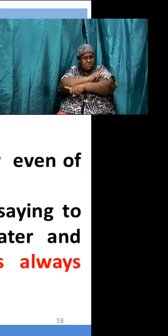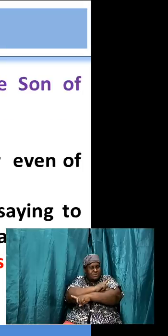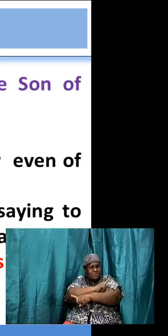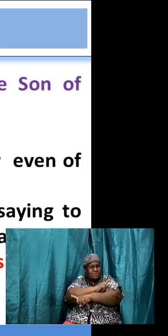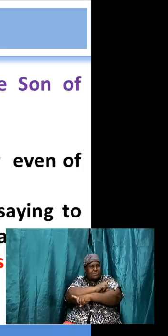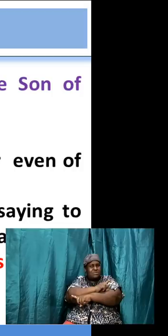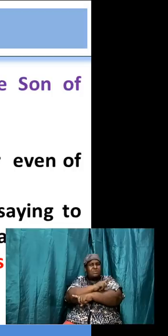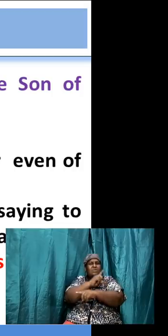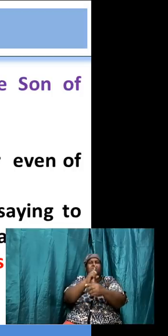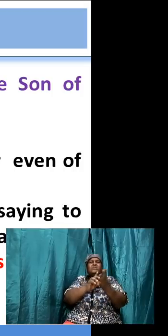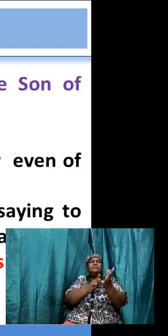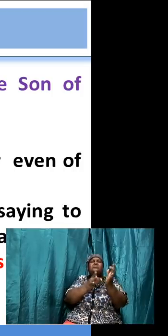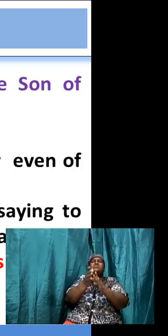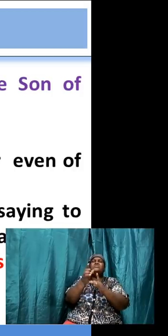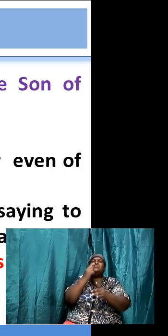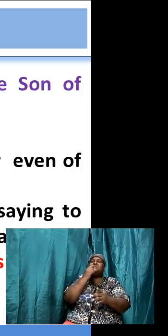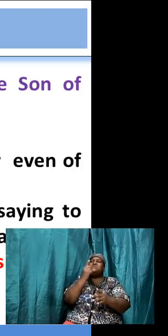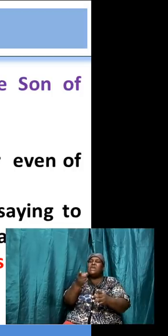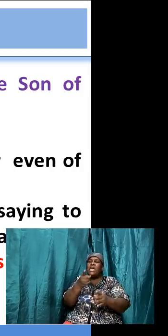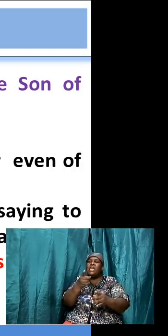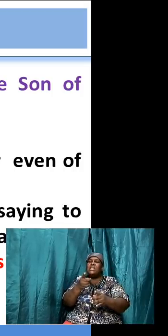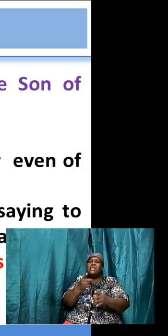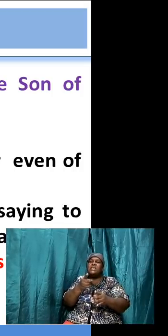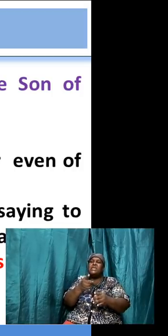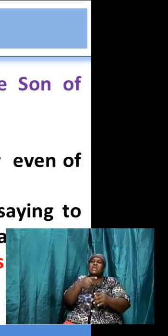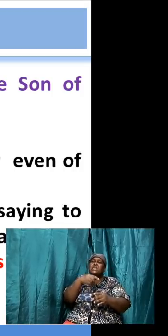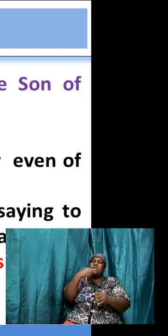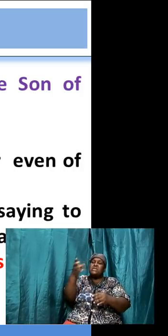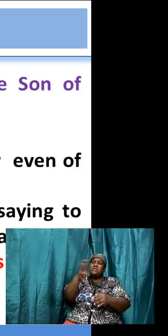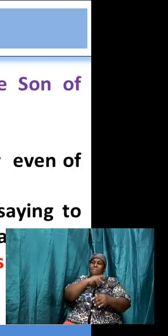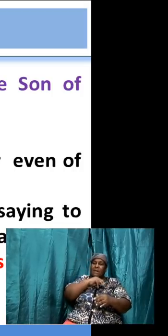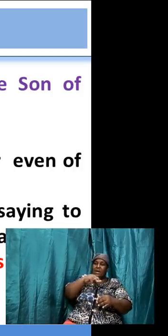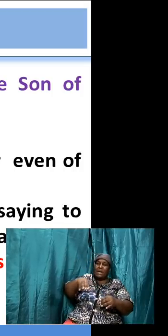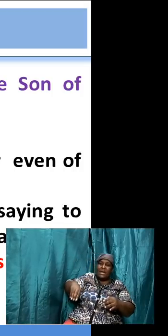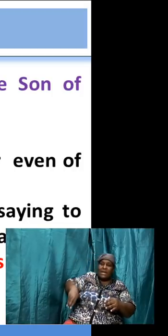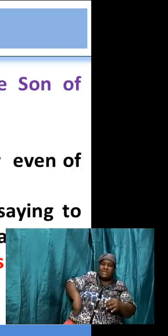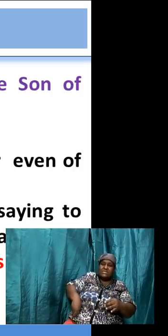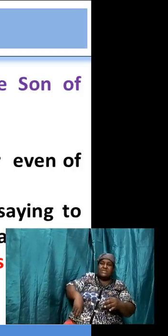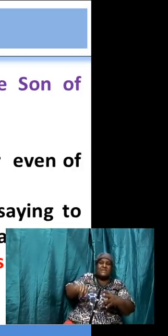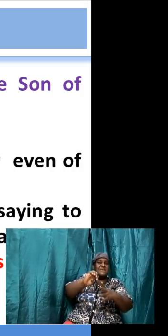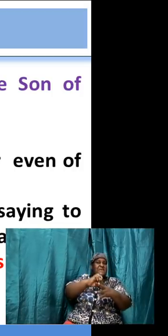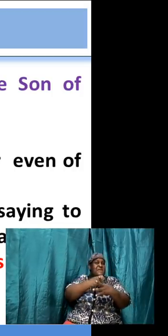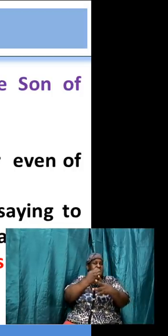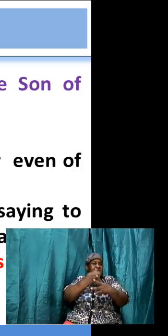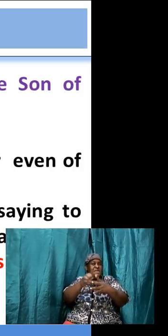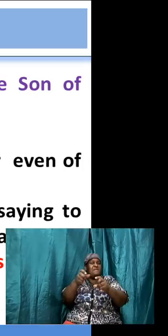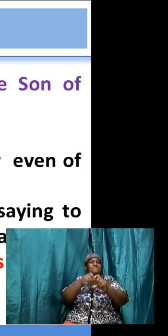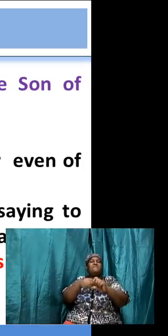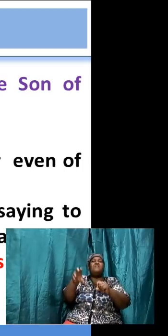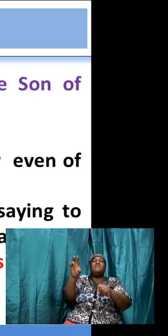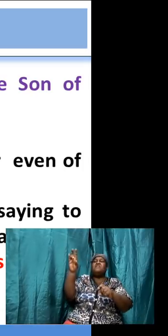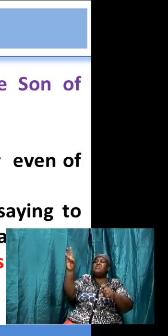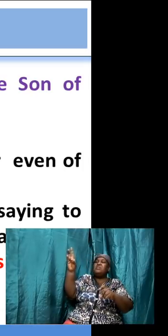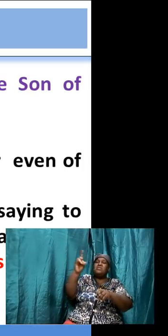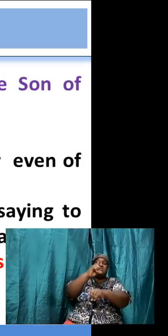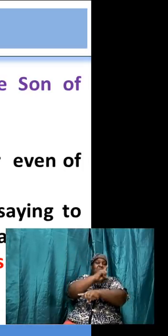what jesus was saying is that he is his master even of the sabbath